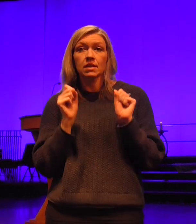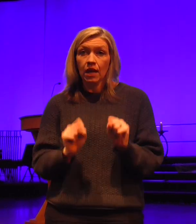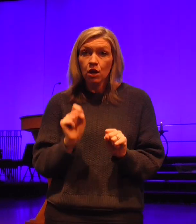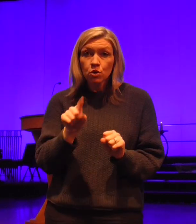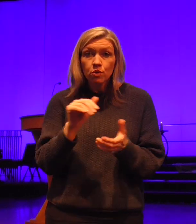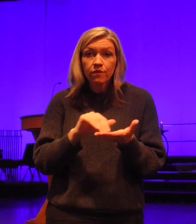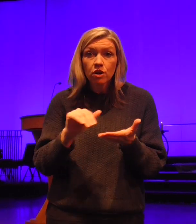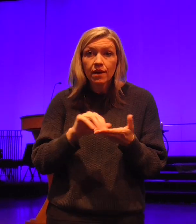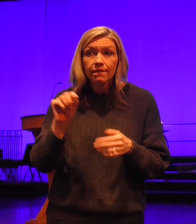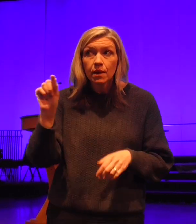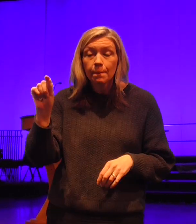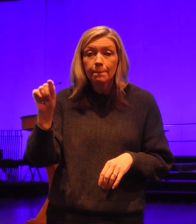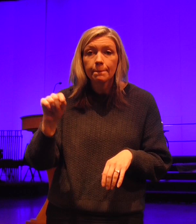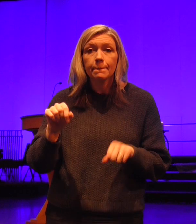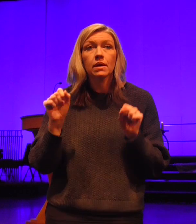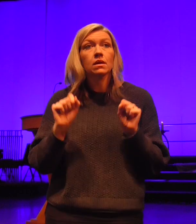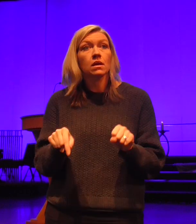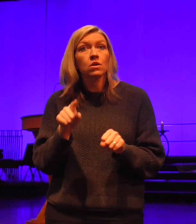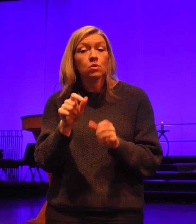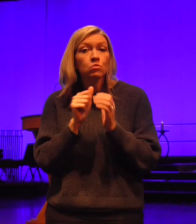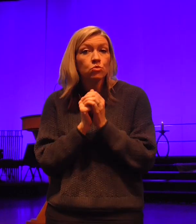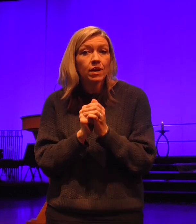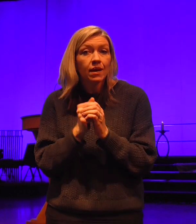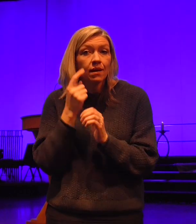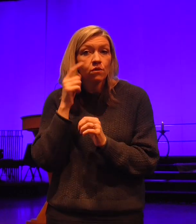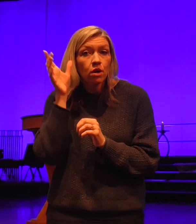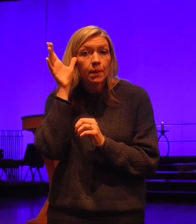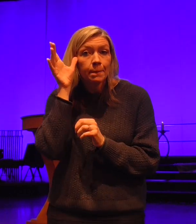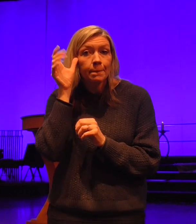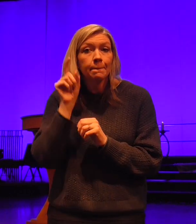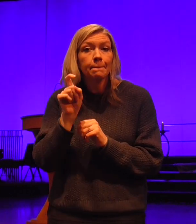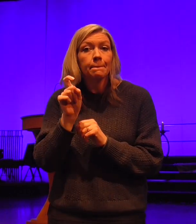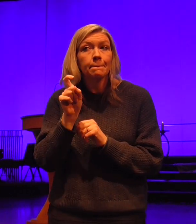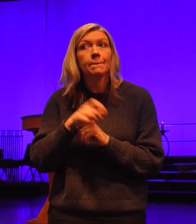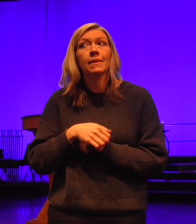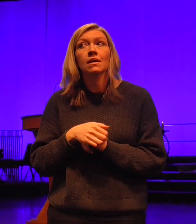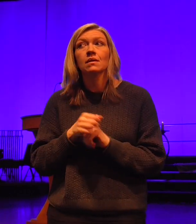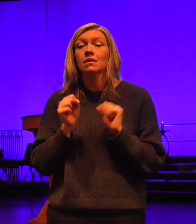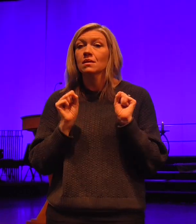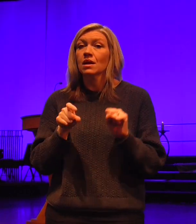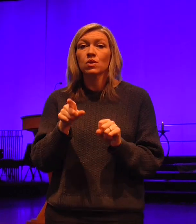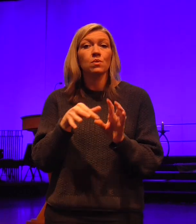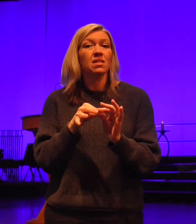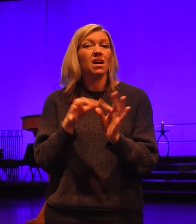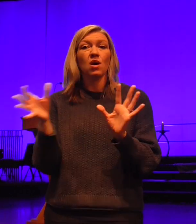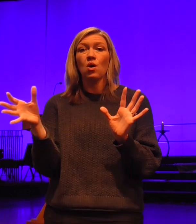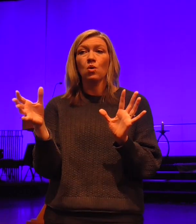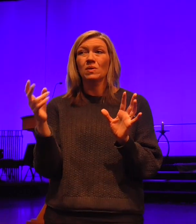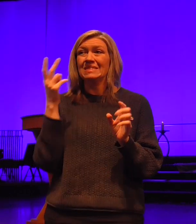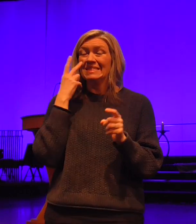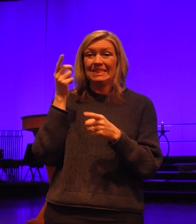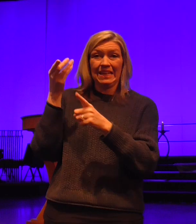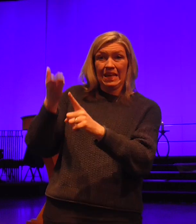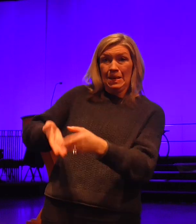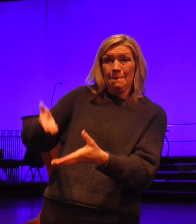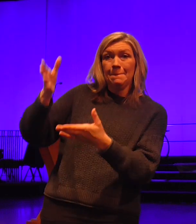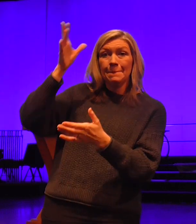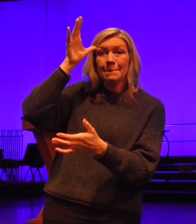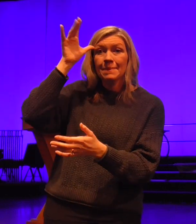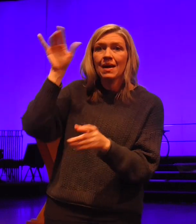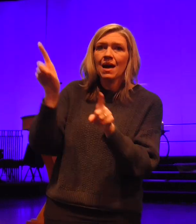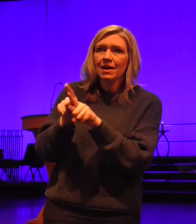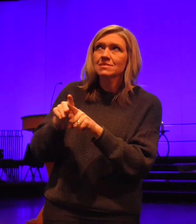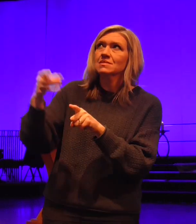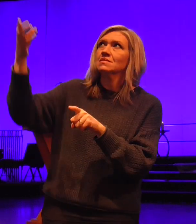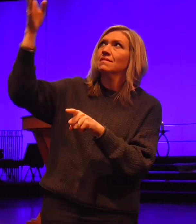Can you pray for him? Can you let go and see him as a divine instrument